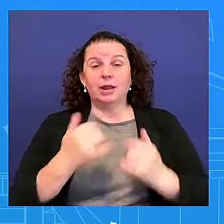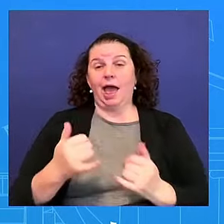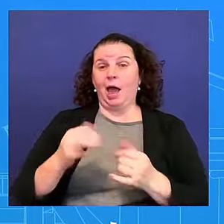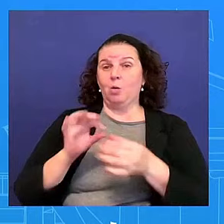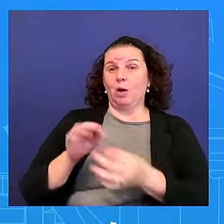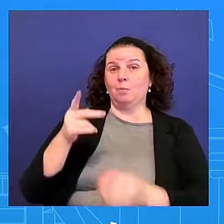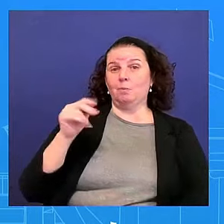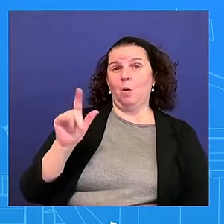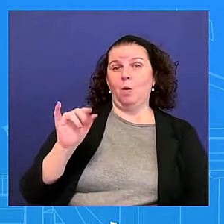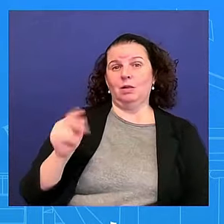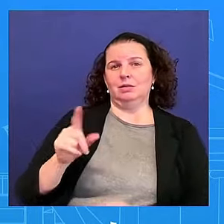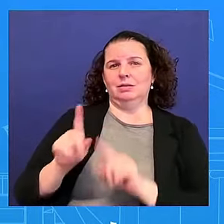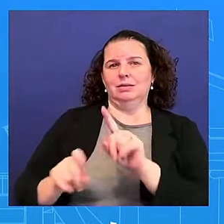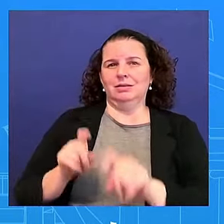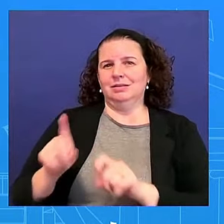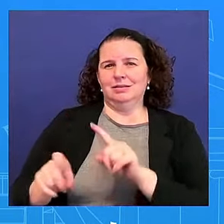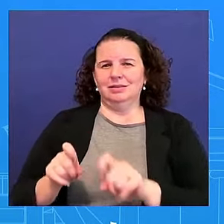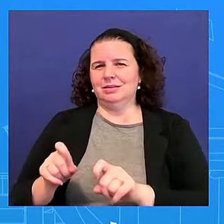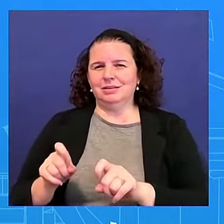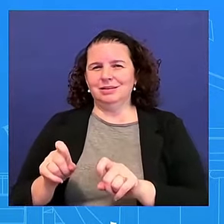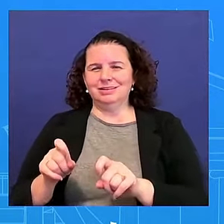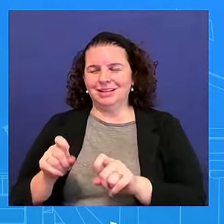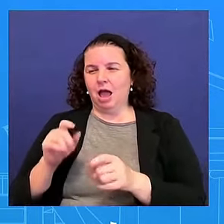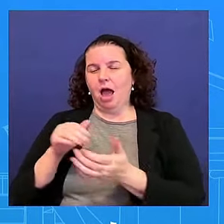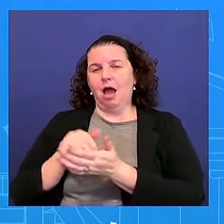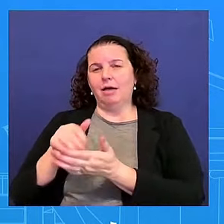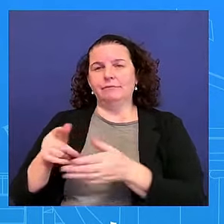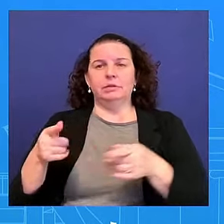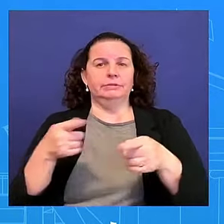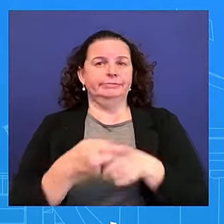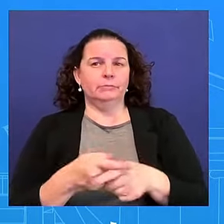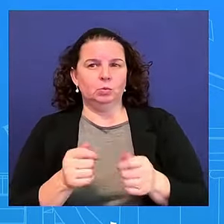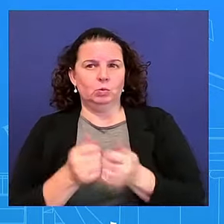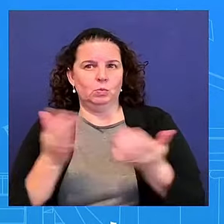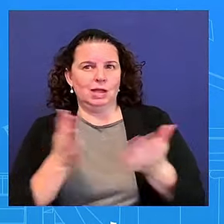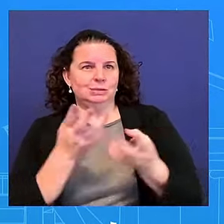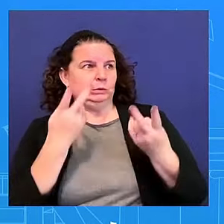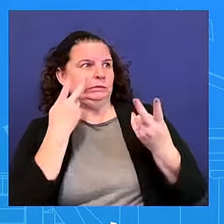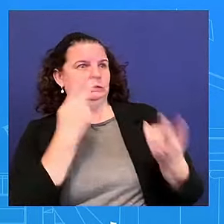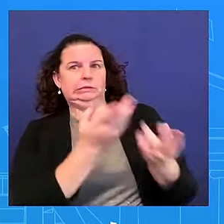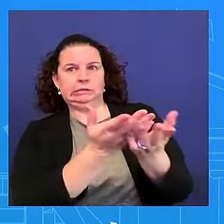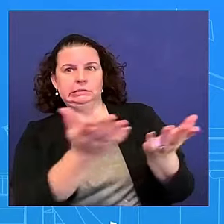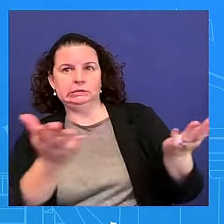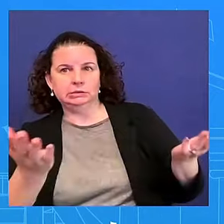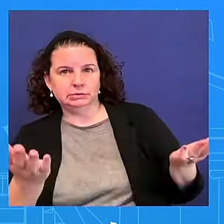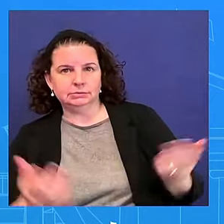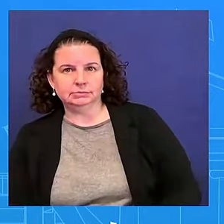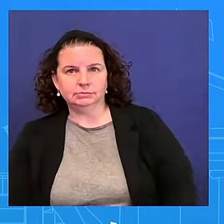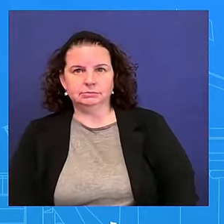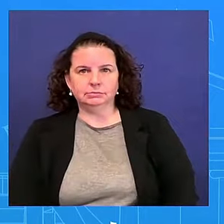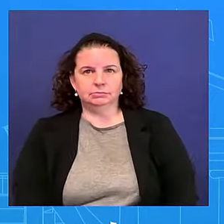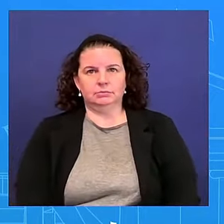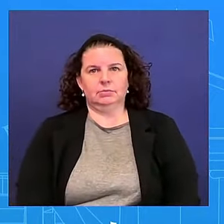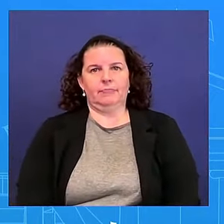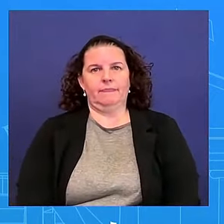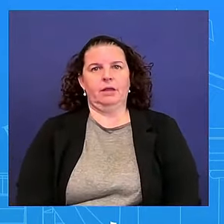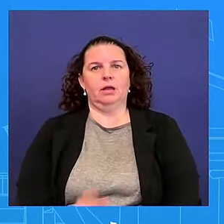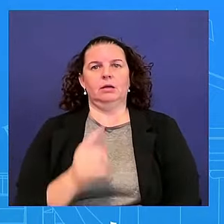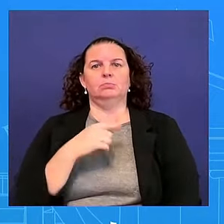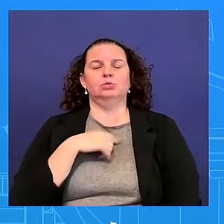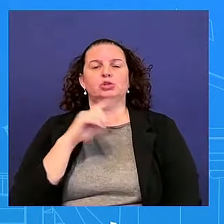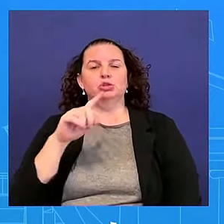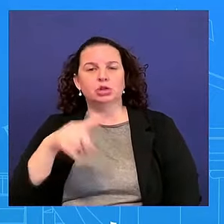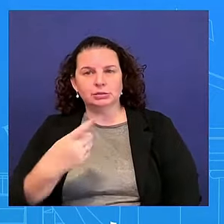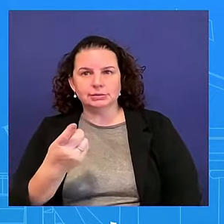with everyday Americans. I think that matters too. And that's just, I'm just laying out the last 10 or 12 days, right? That's just the last 10 or